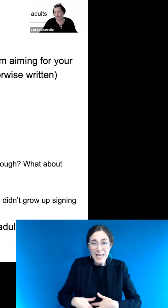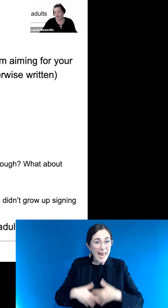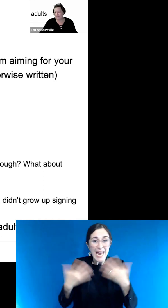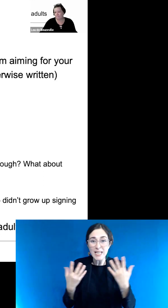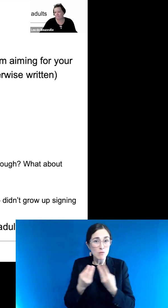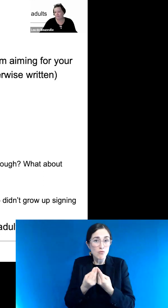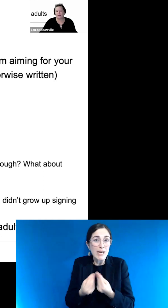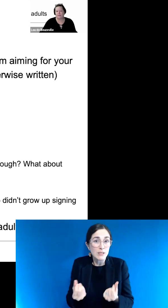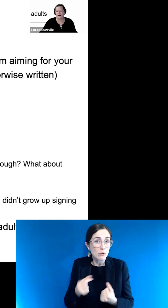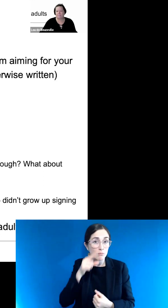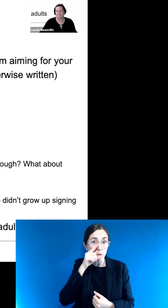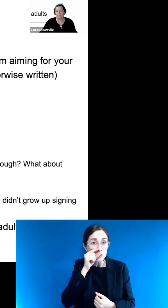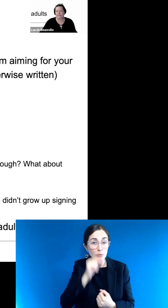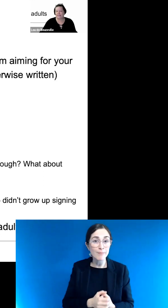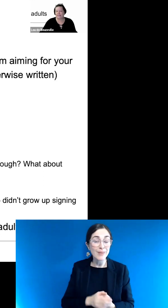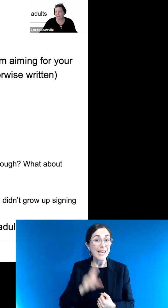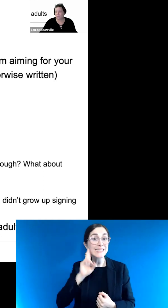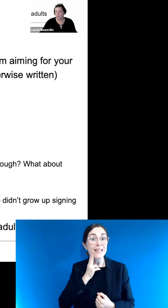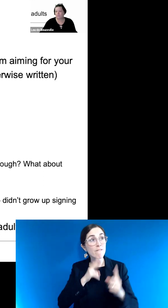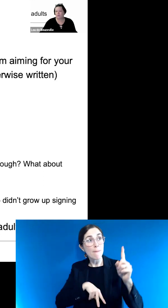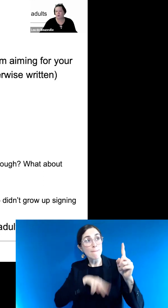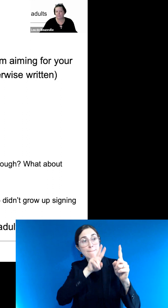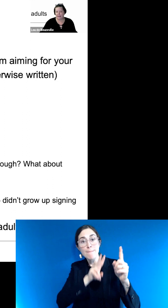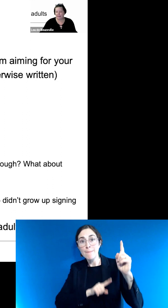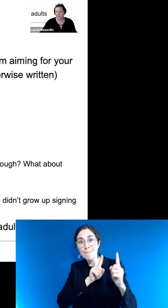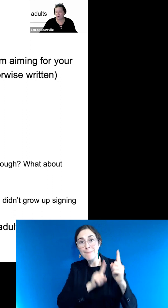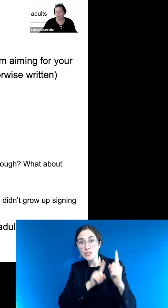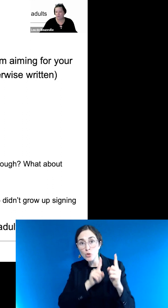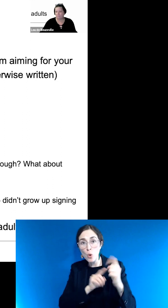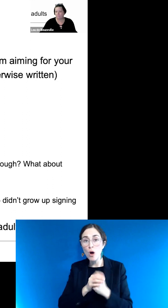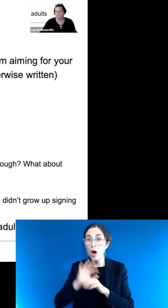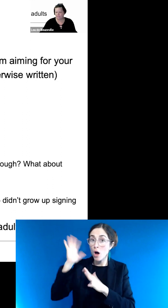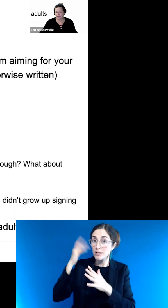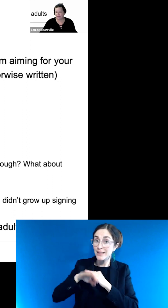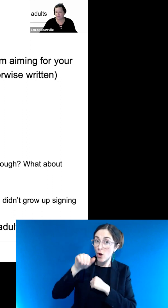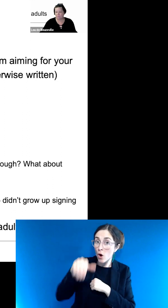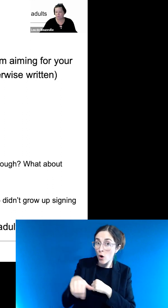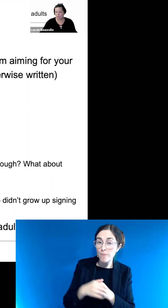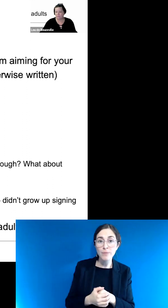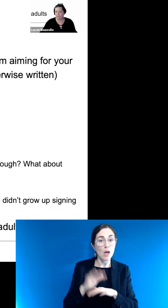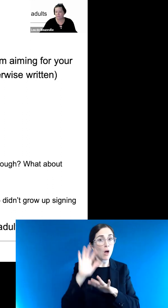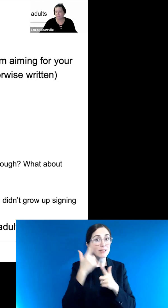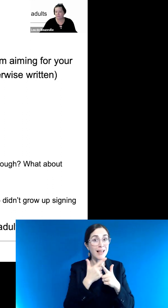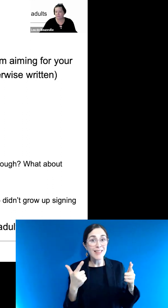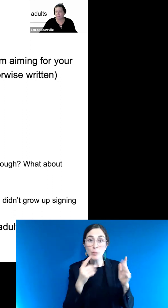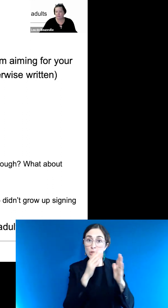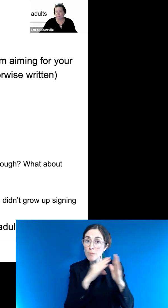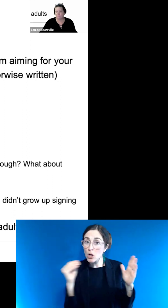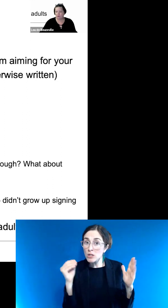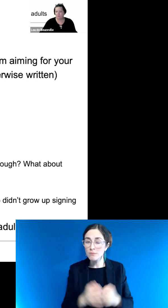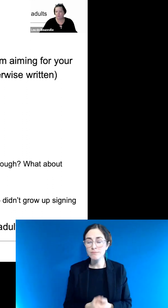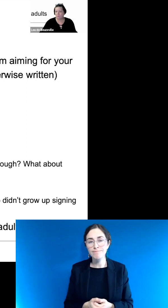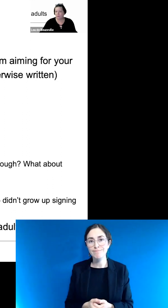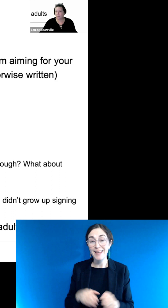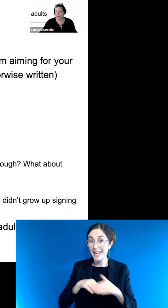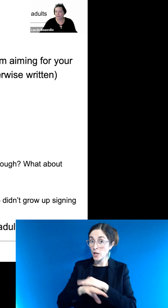you can. Deaf mentors, Auslan in the home, Auslan language models.